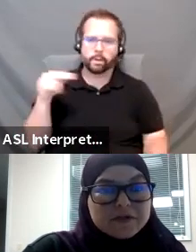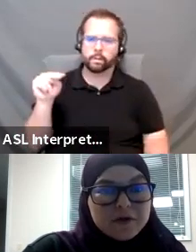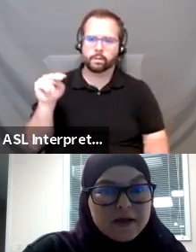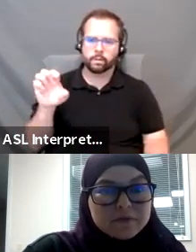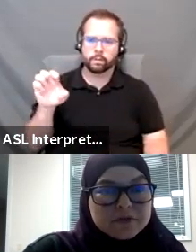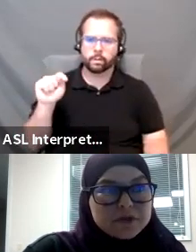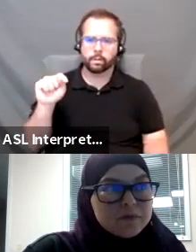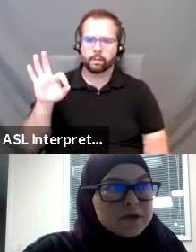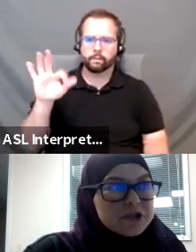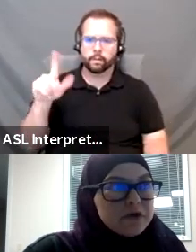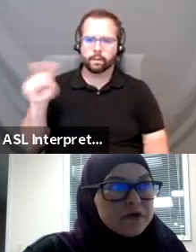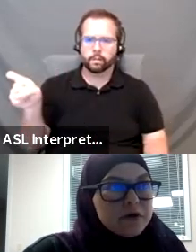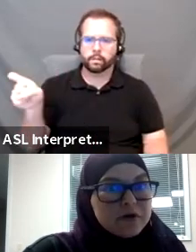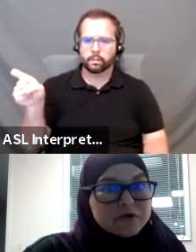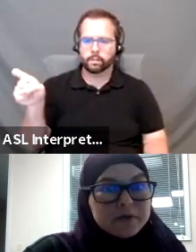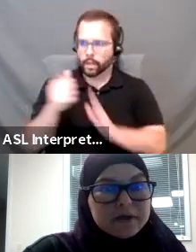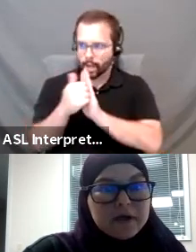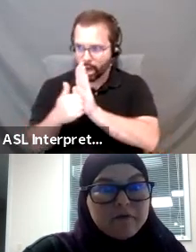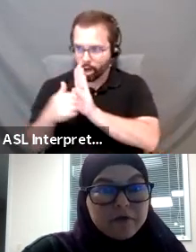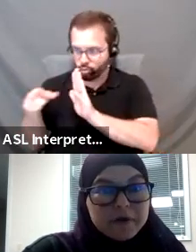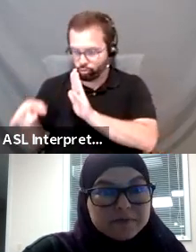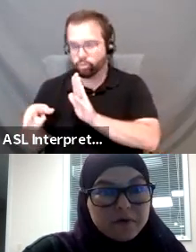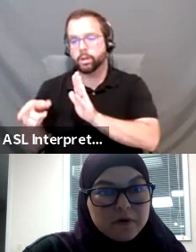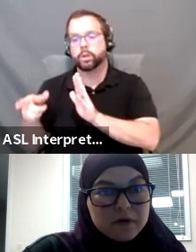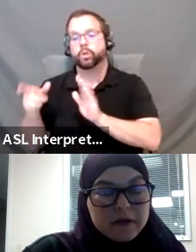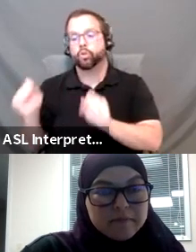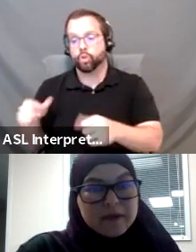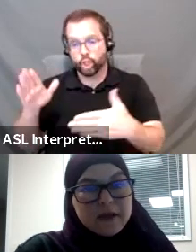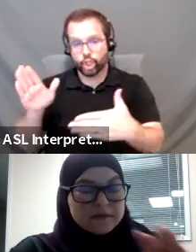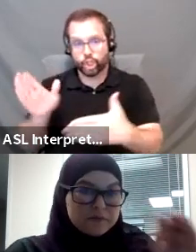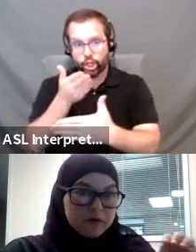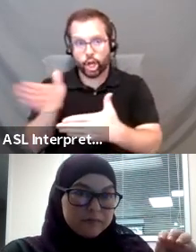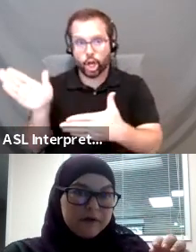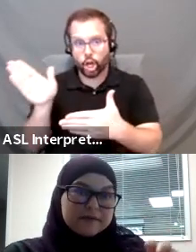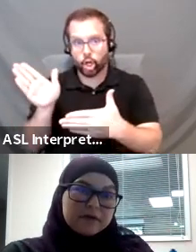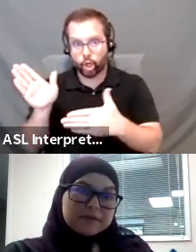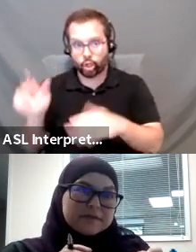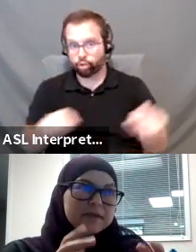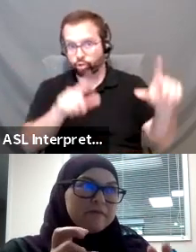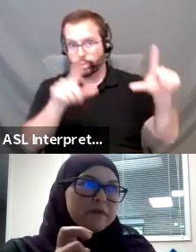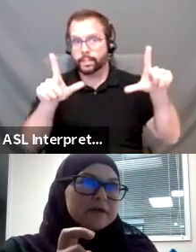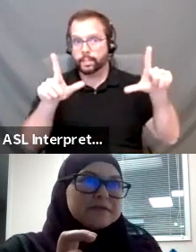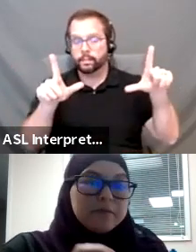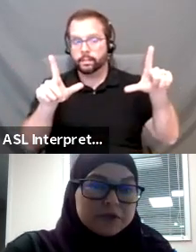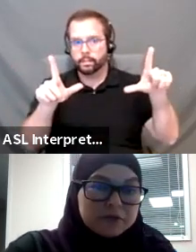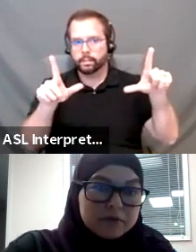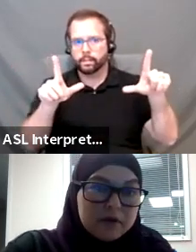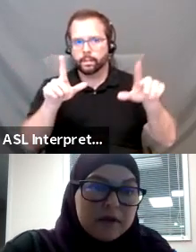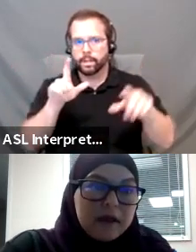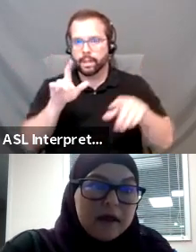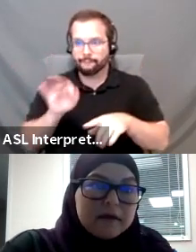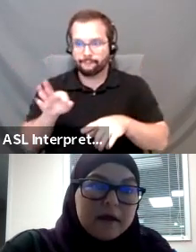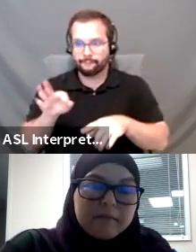with Netflix you're able to share your screen for the peer support, and it'll be fine as long as it's a Netflix